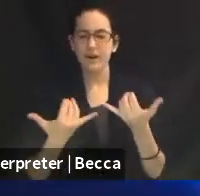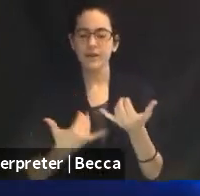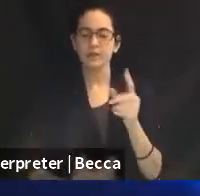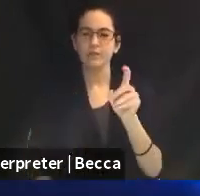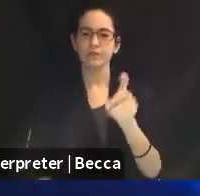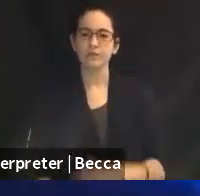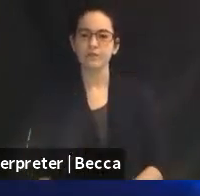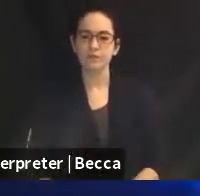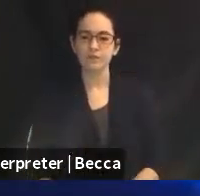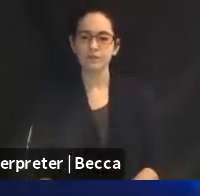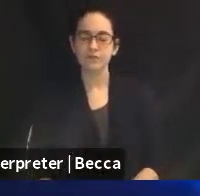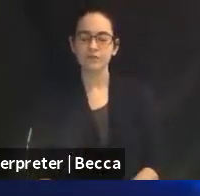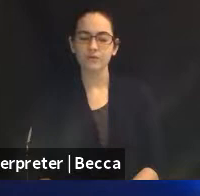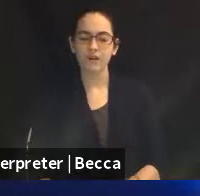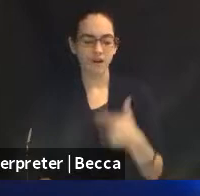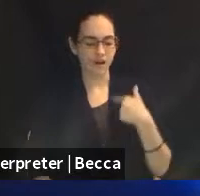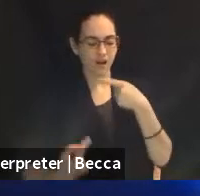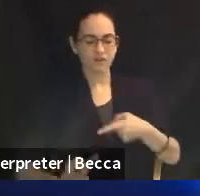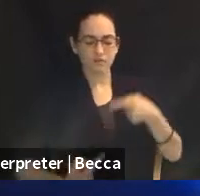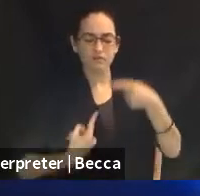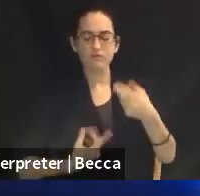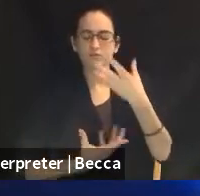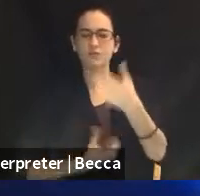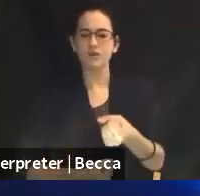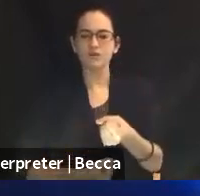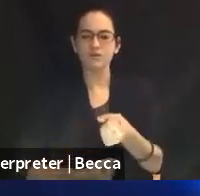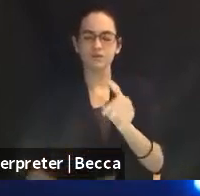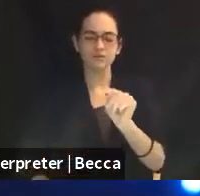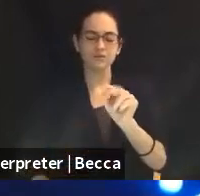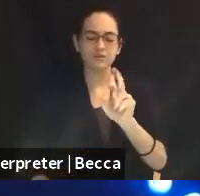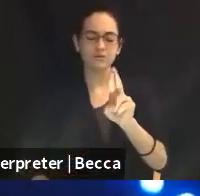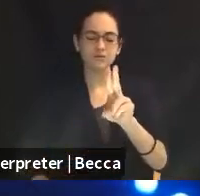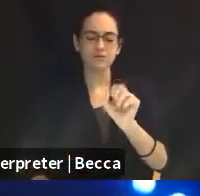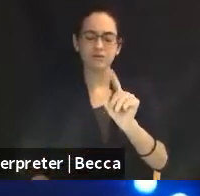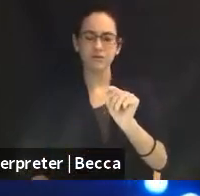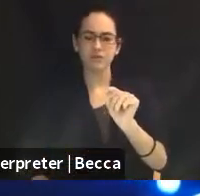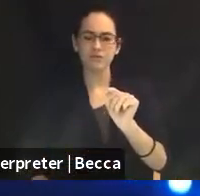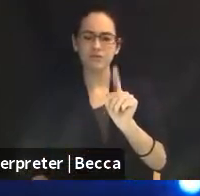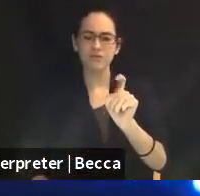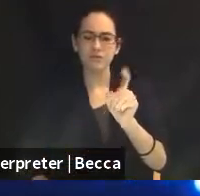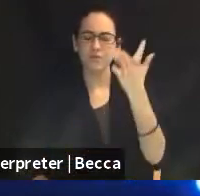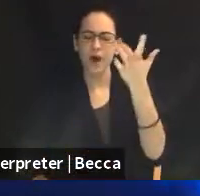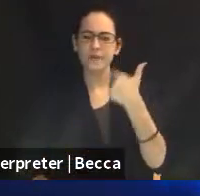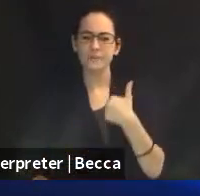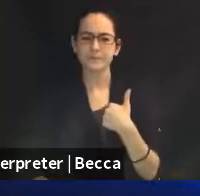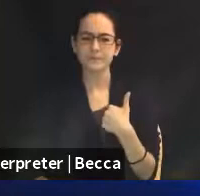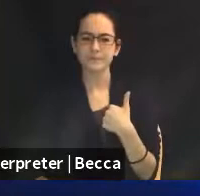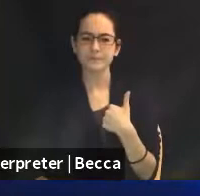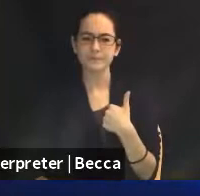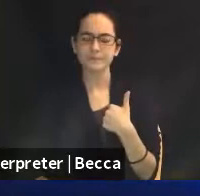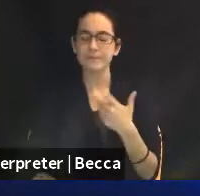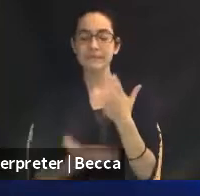And why do I struggle with trust? Some of us struggle with trust in a generic sense. Some of us struggle with trust in particular